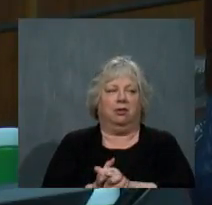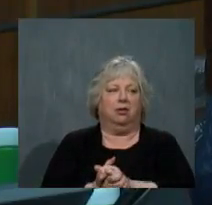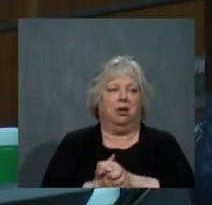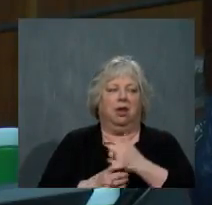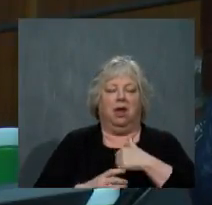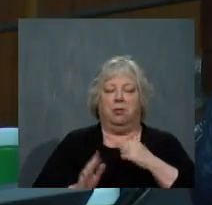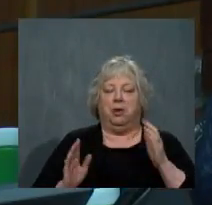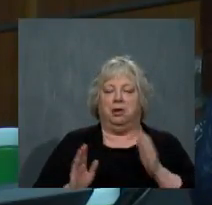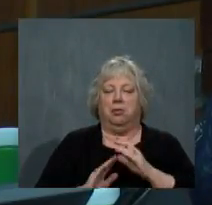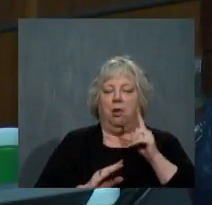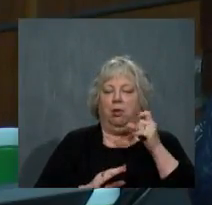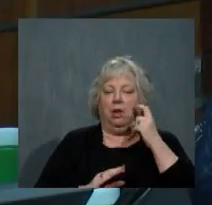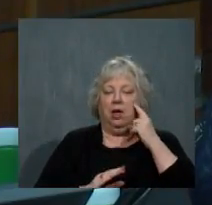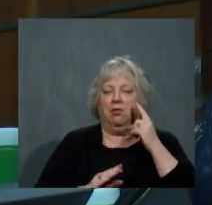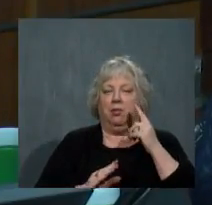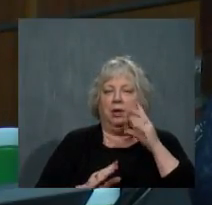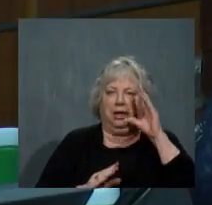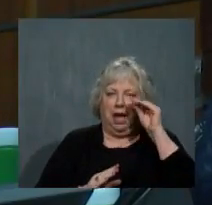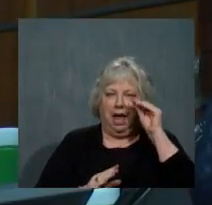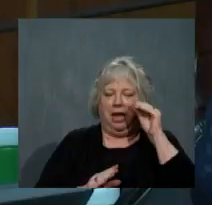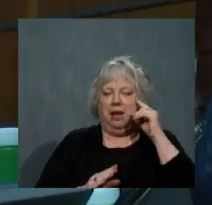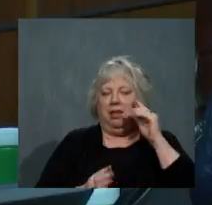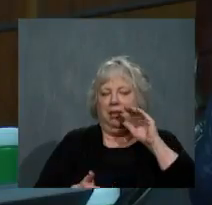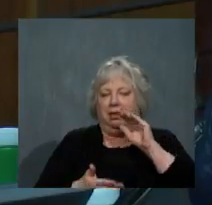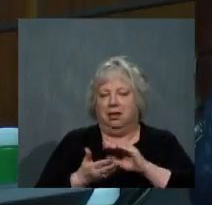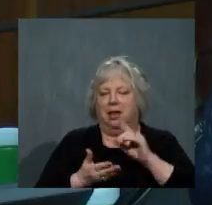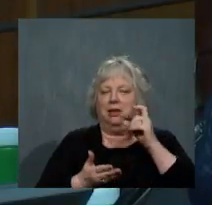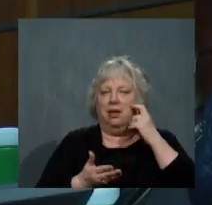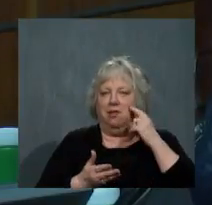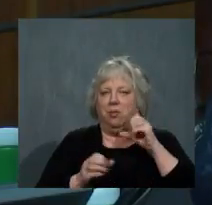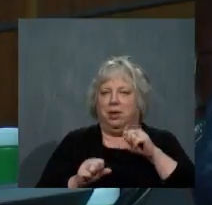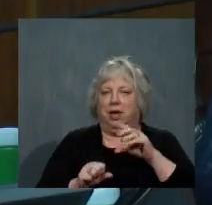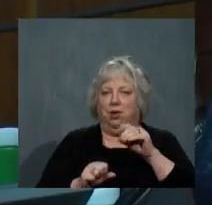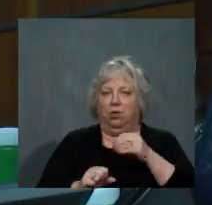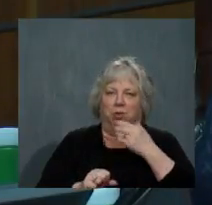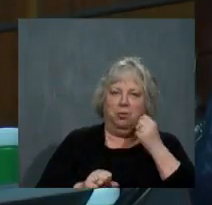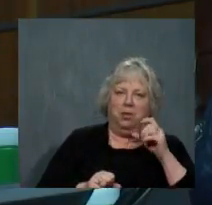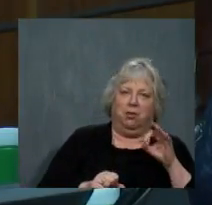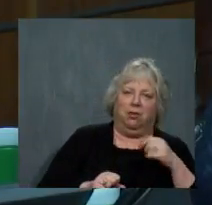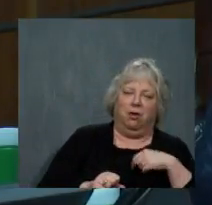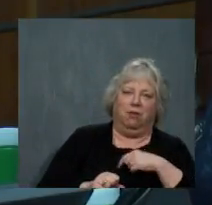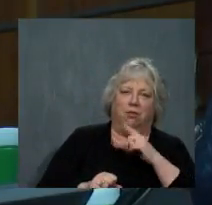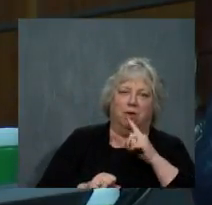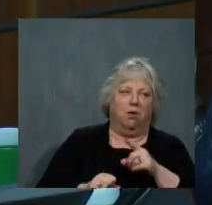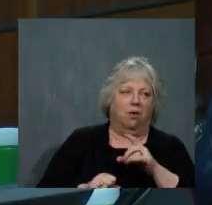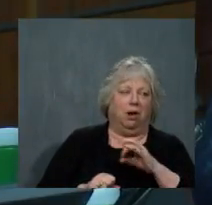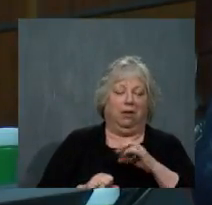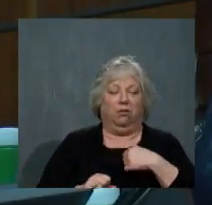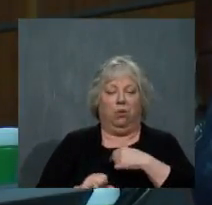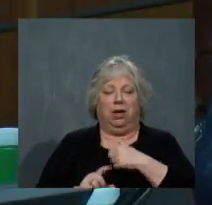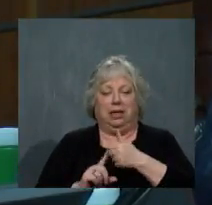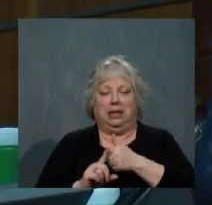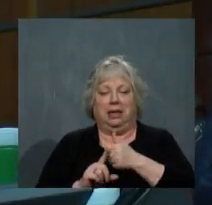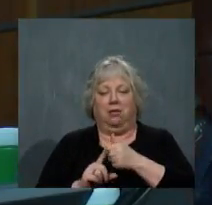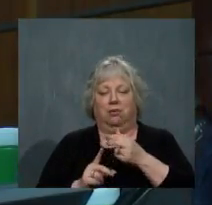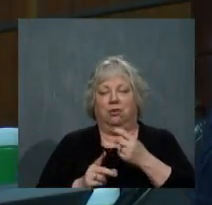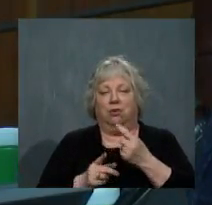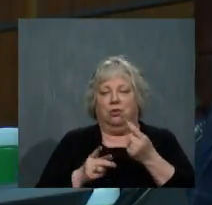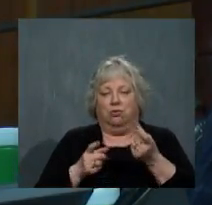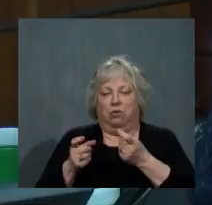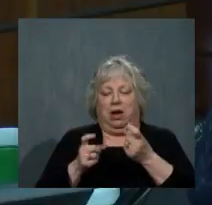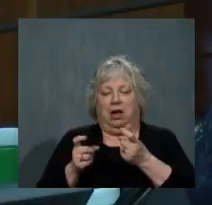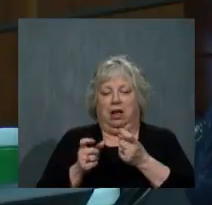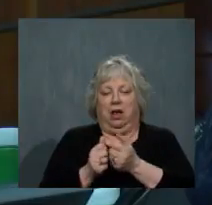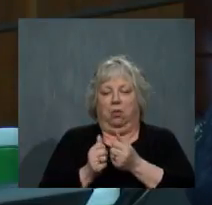small government guy, and I think the less government can do, the better off we are. And if we can self-regulate and do it ourselves without having to